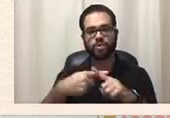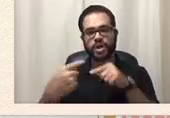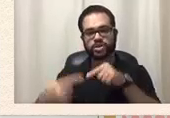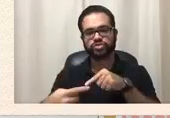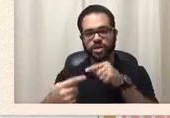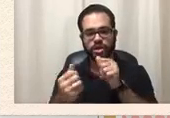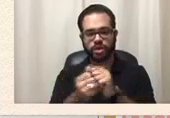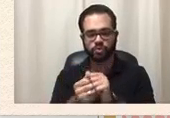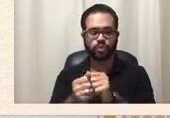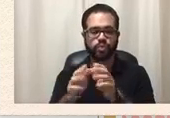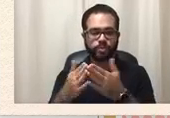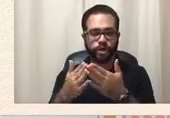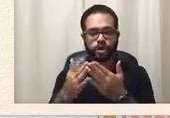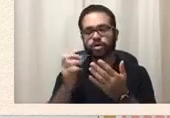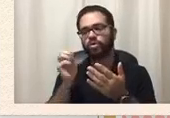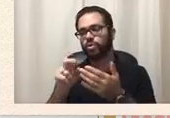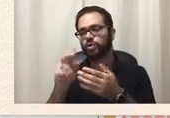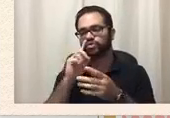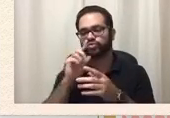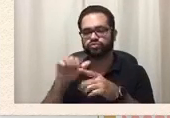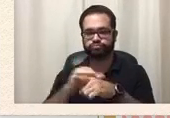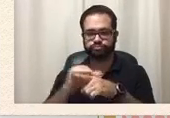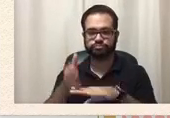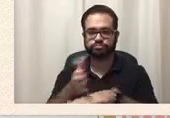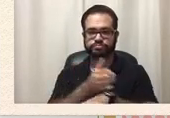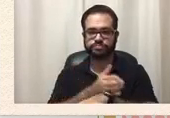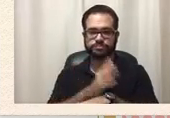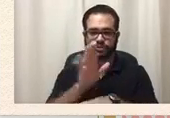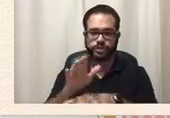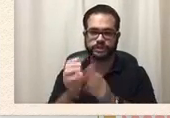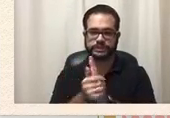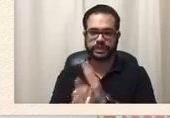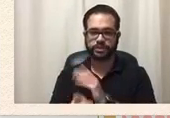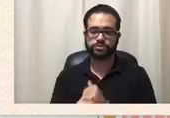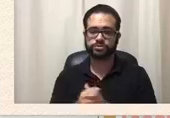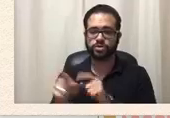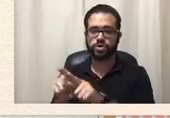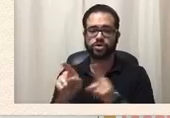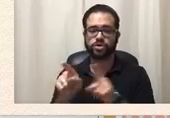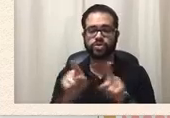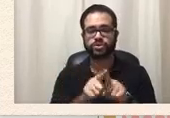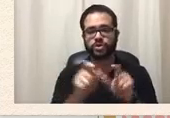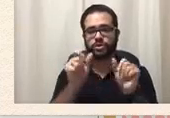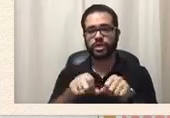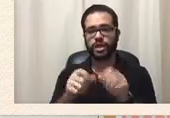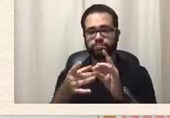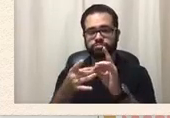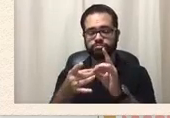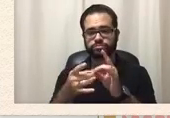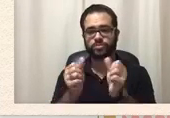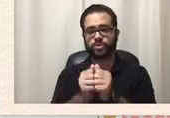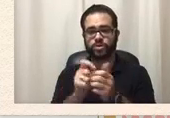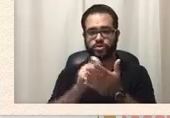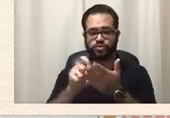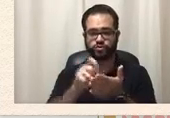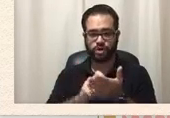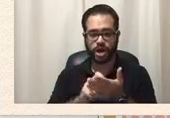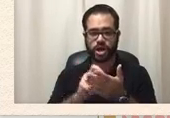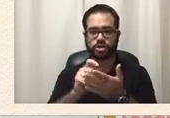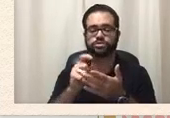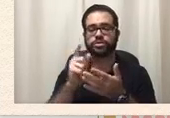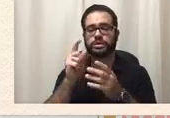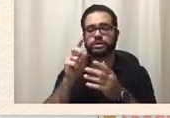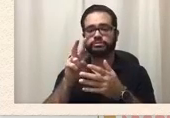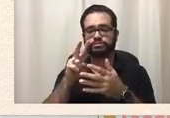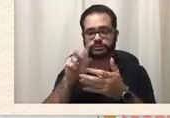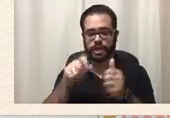work on some of their phonics reading practice skills. You can also tie this in with a writing journal where the kids can write letters to